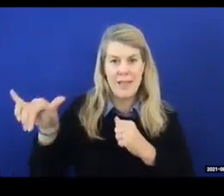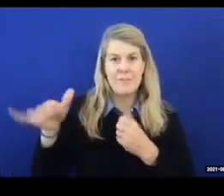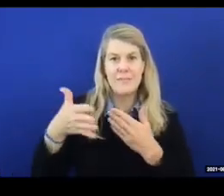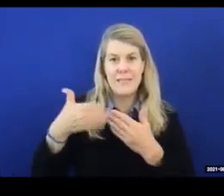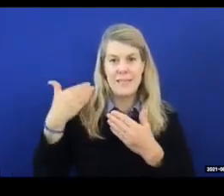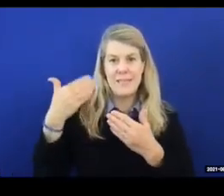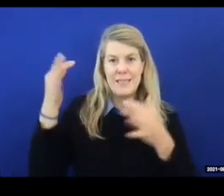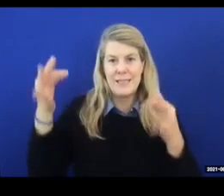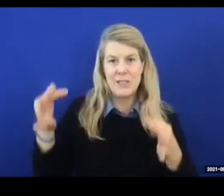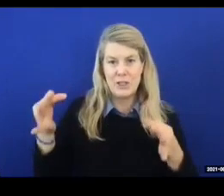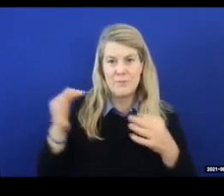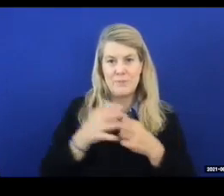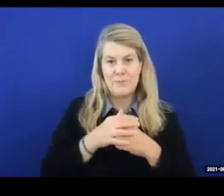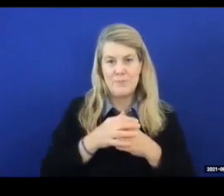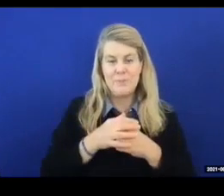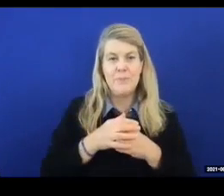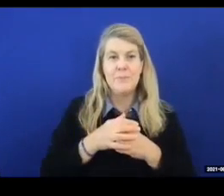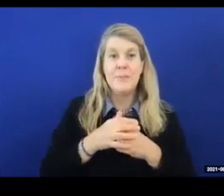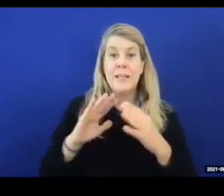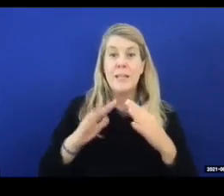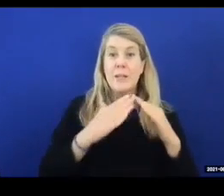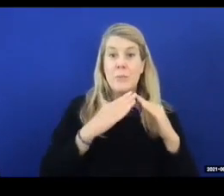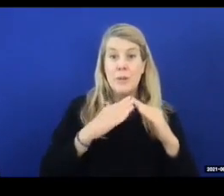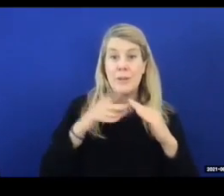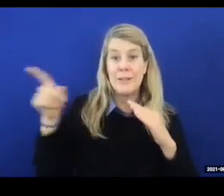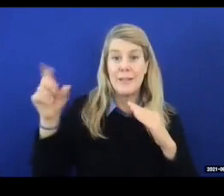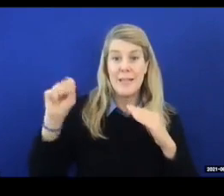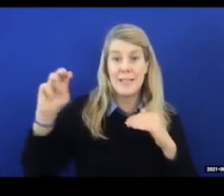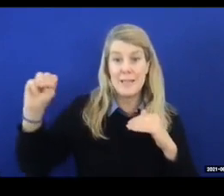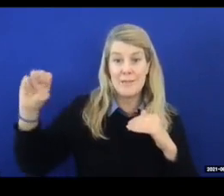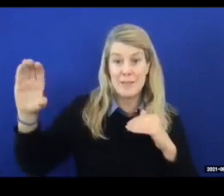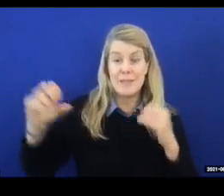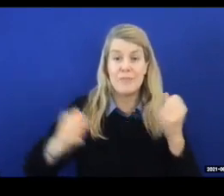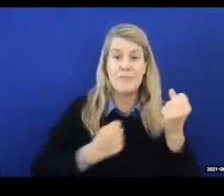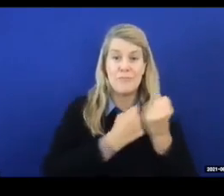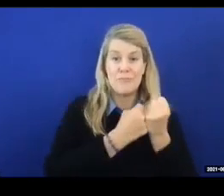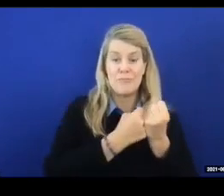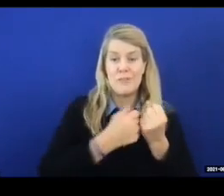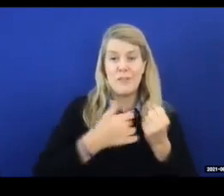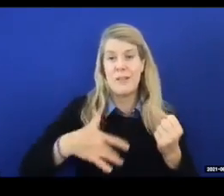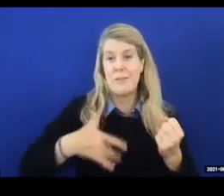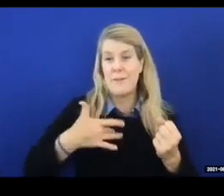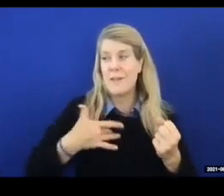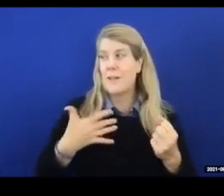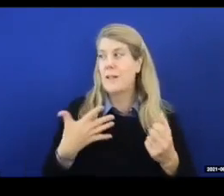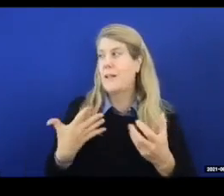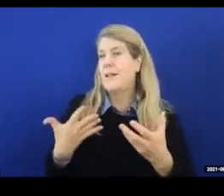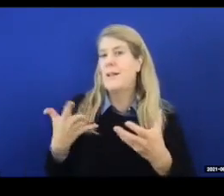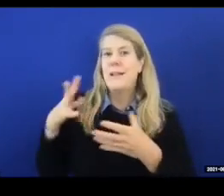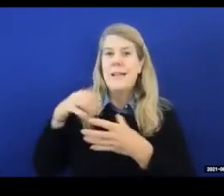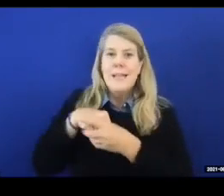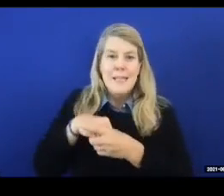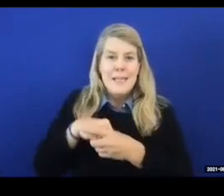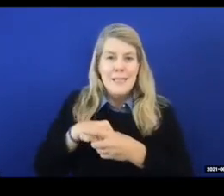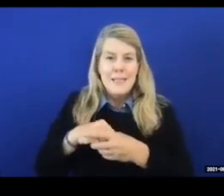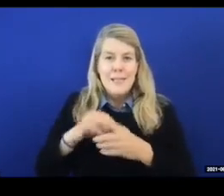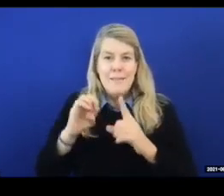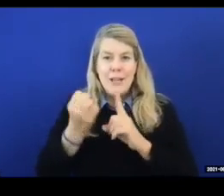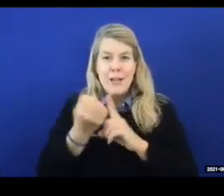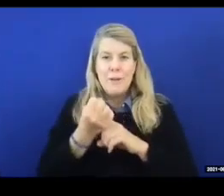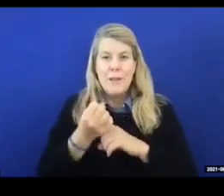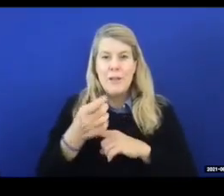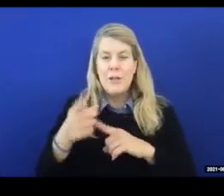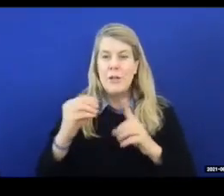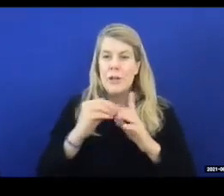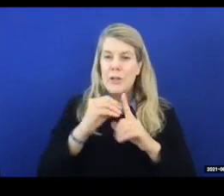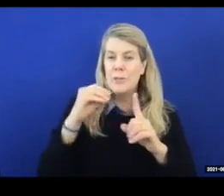is a no-brainer. The community at SMC definitely fosters this inclusive environment where